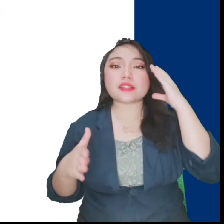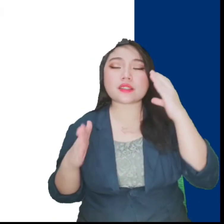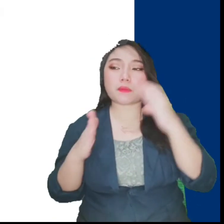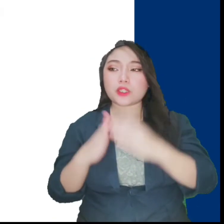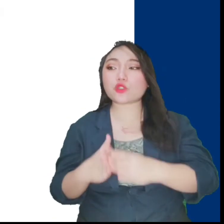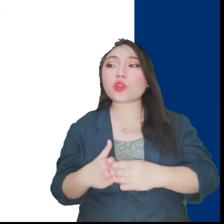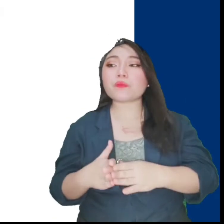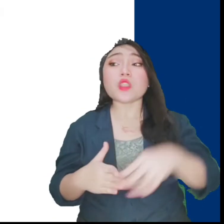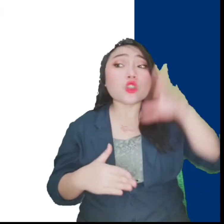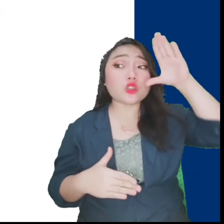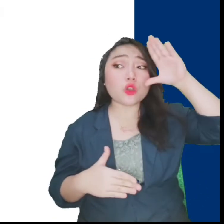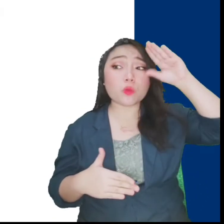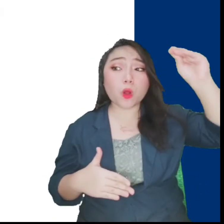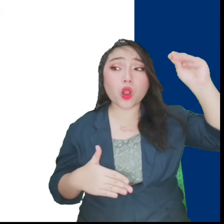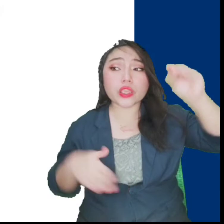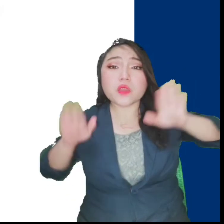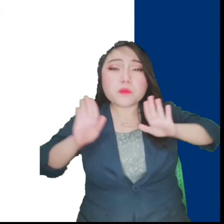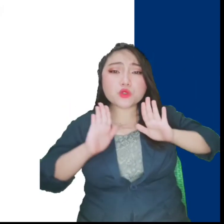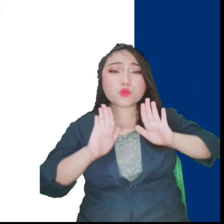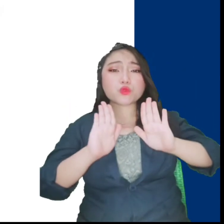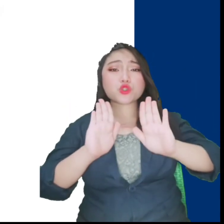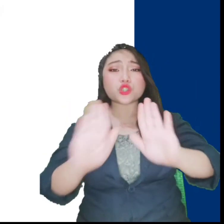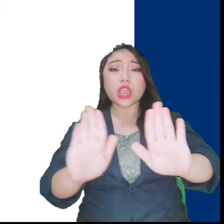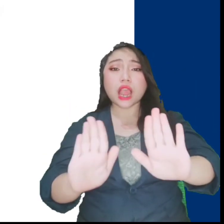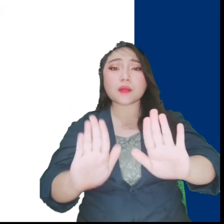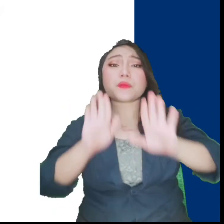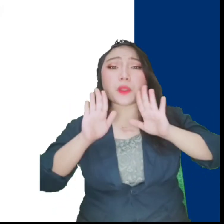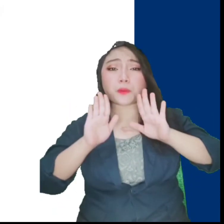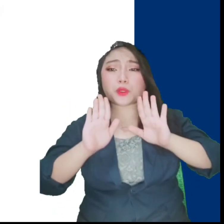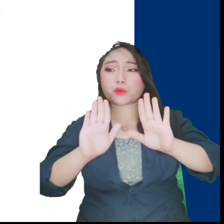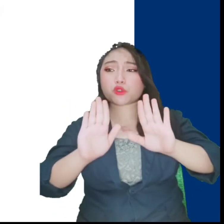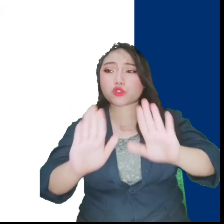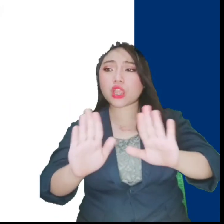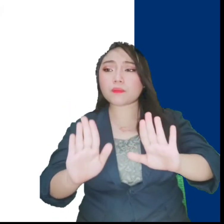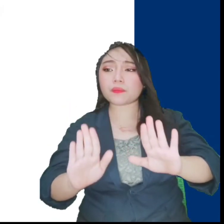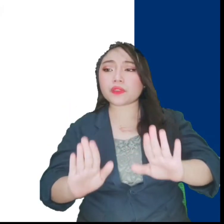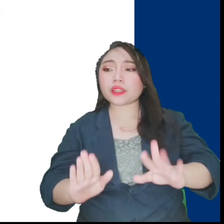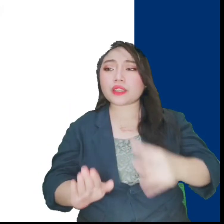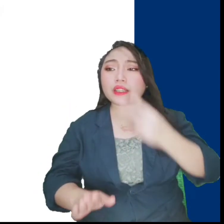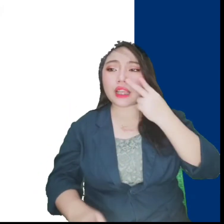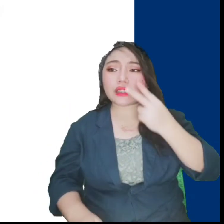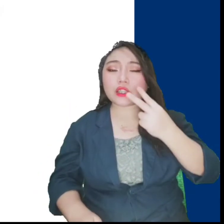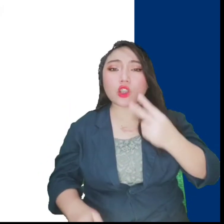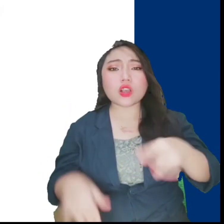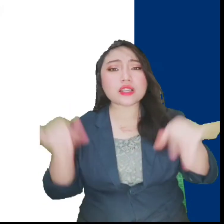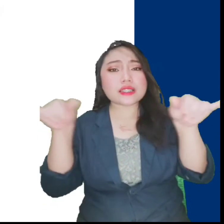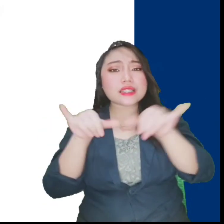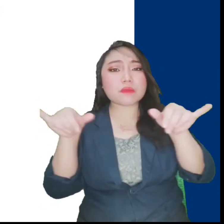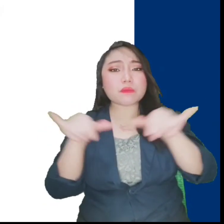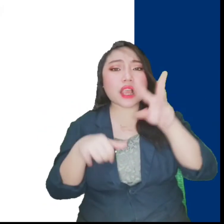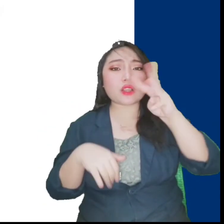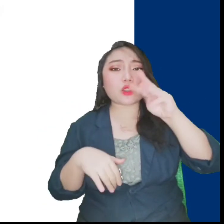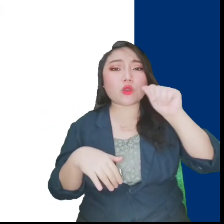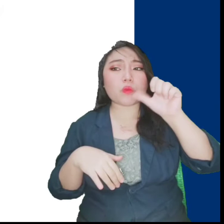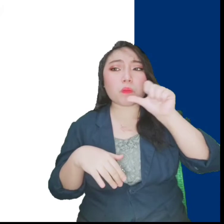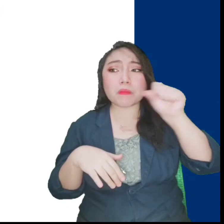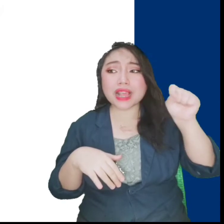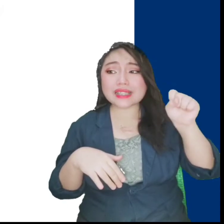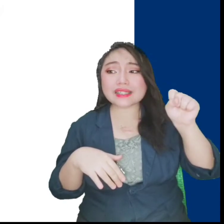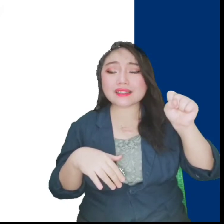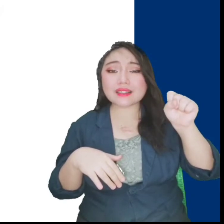Now look at this picture. The man is pushing two carts,